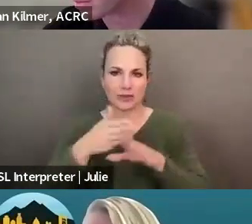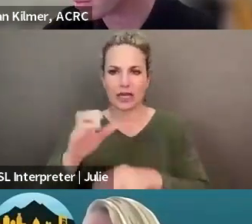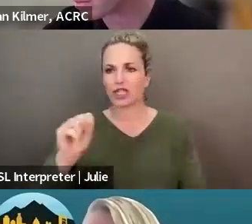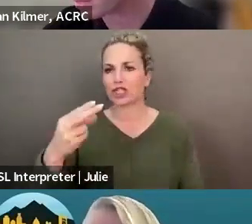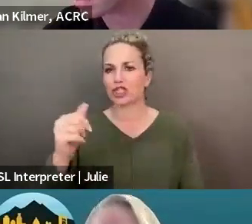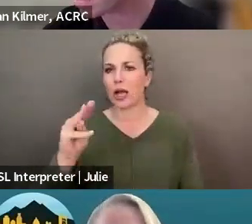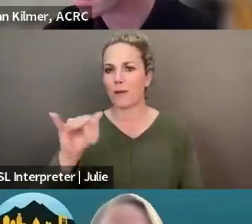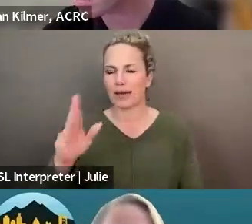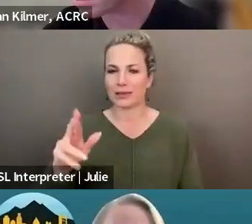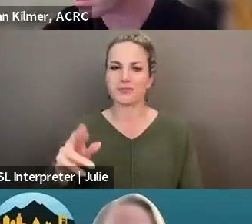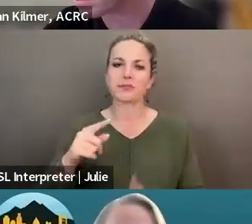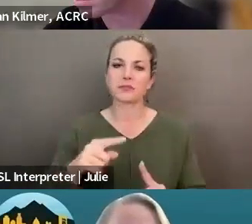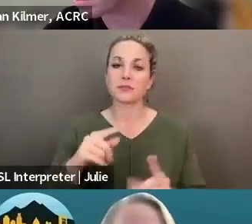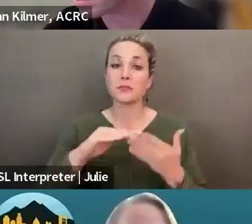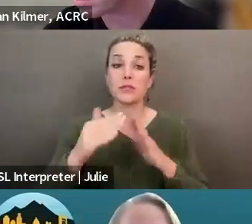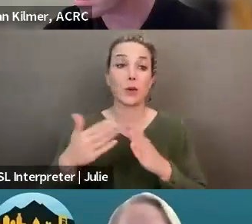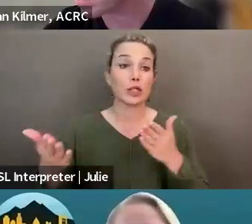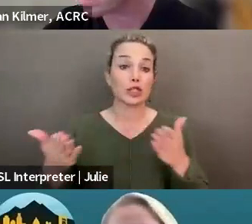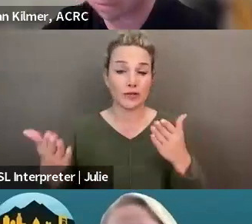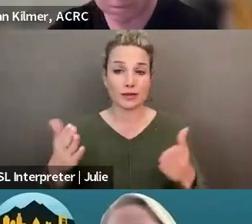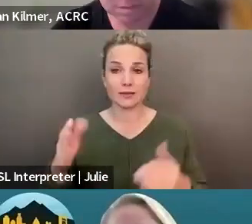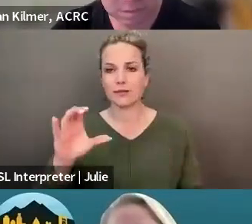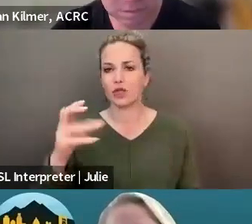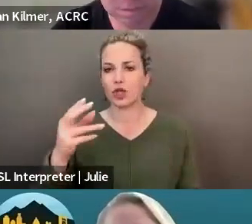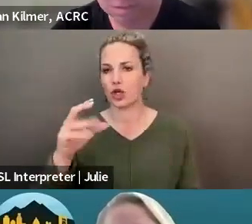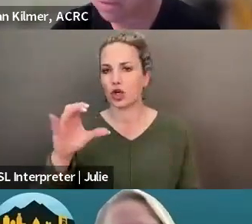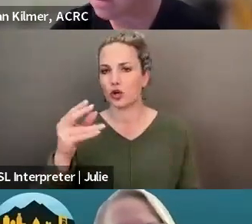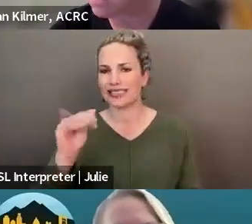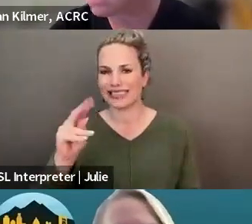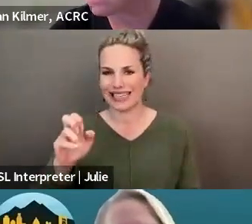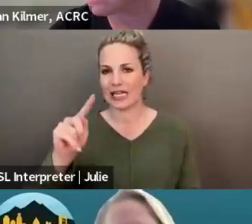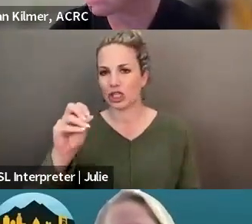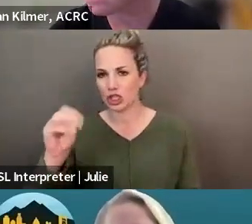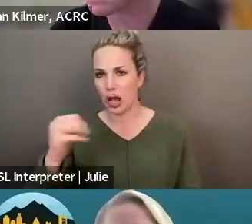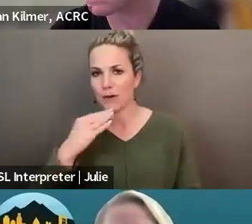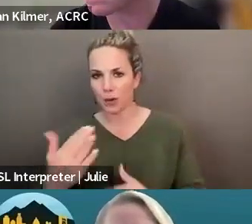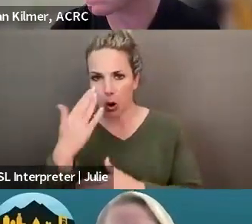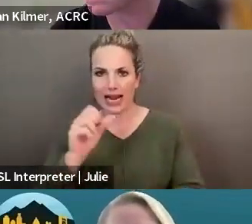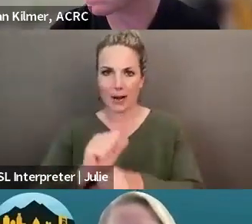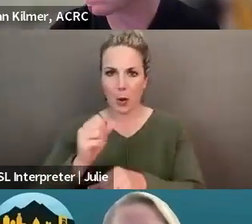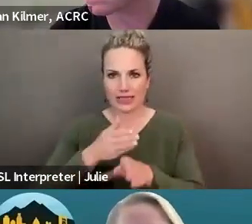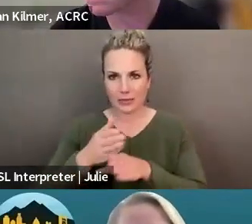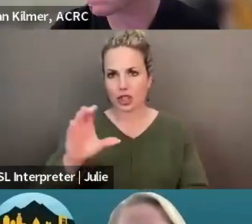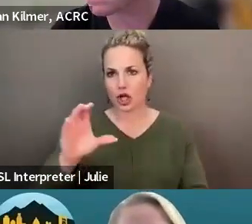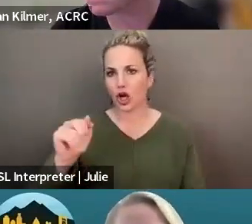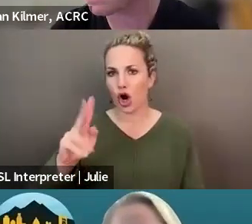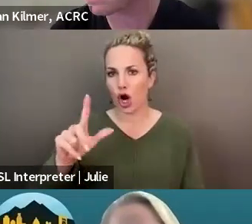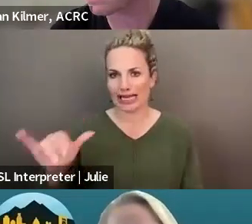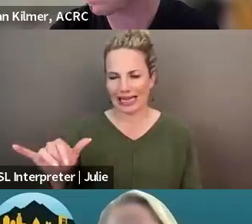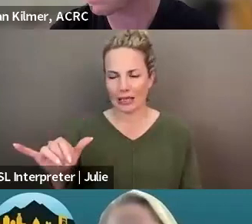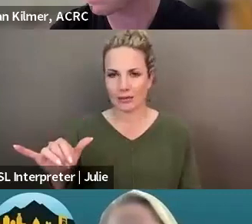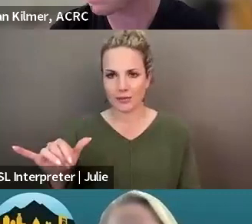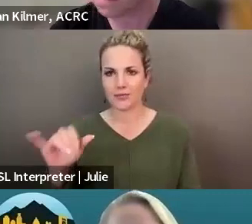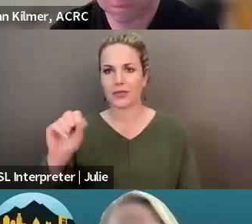too. And also in community services, I see Christine and Tom. Good morning, guys. I see our employment specialist, Carly, is on,